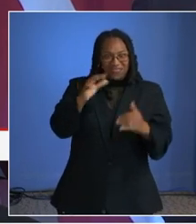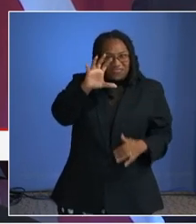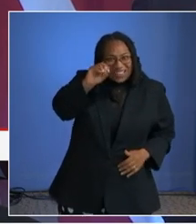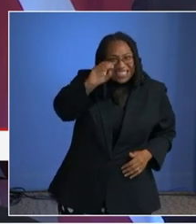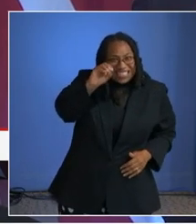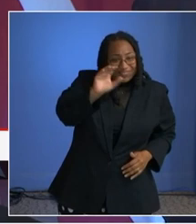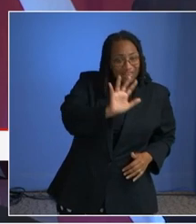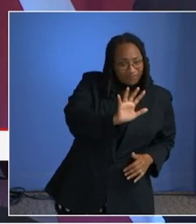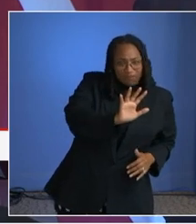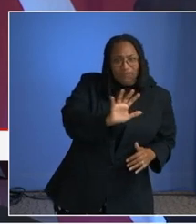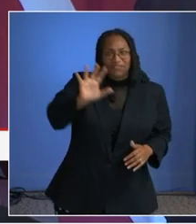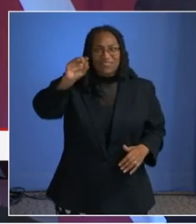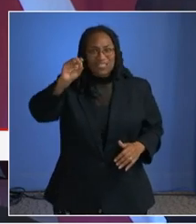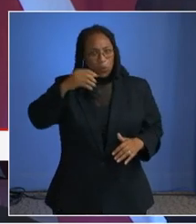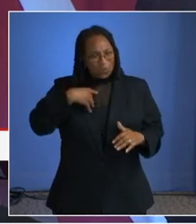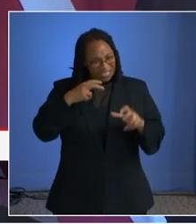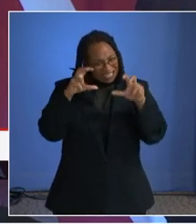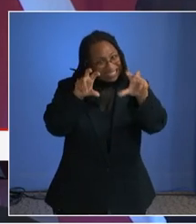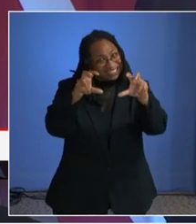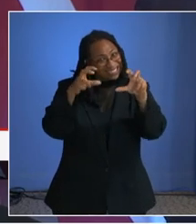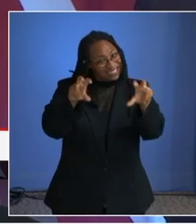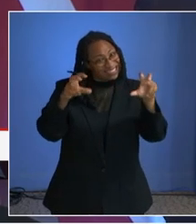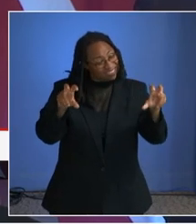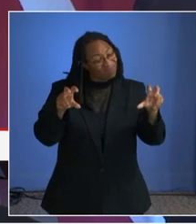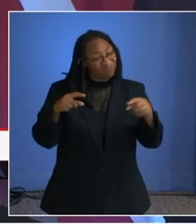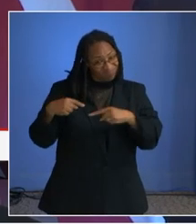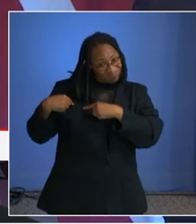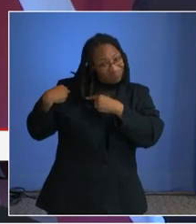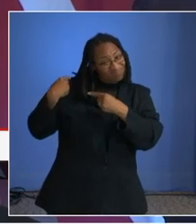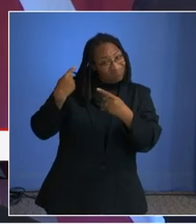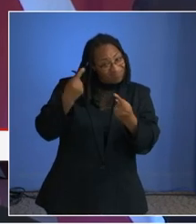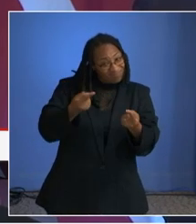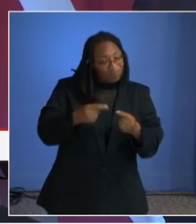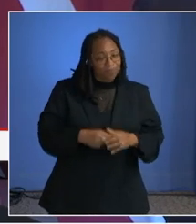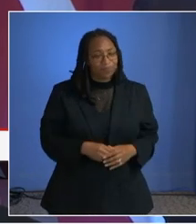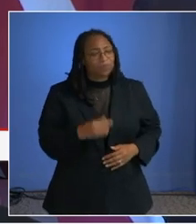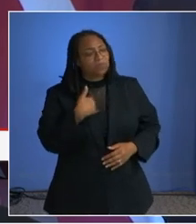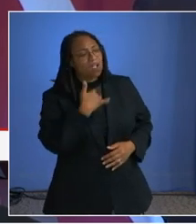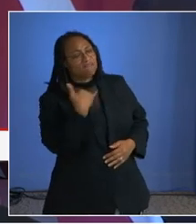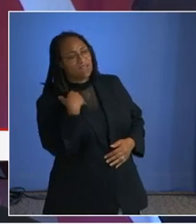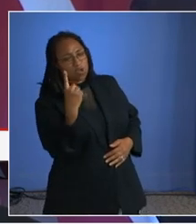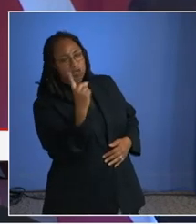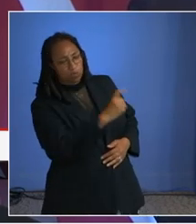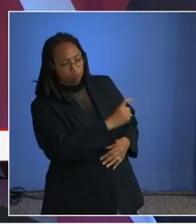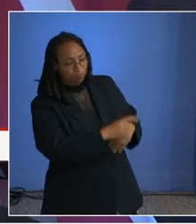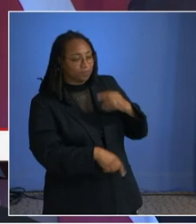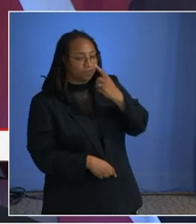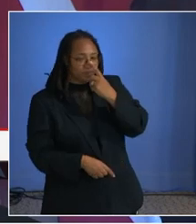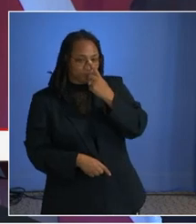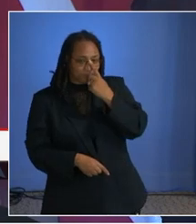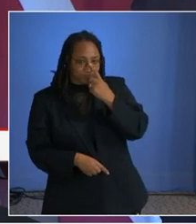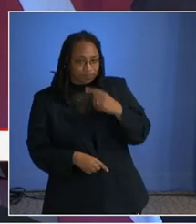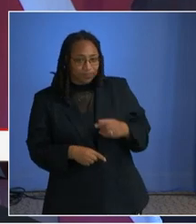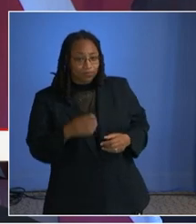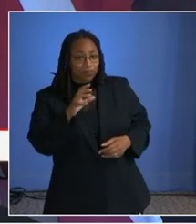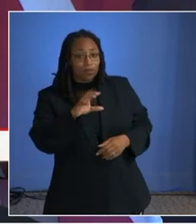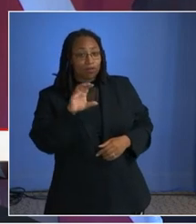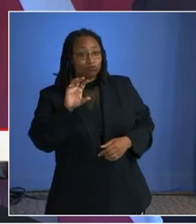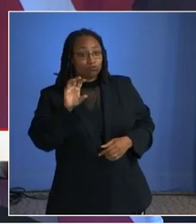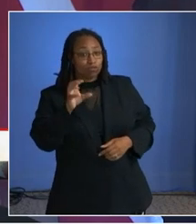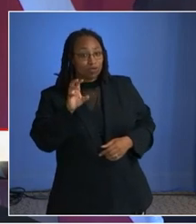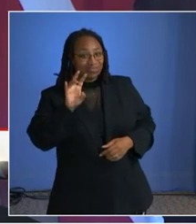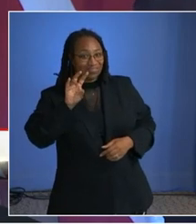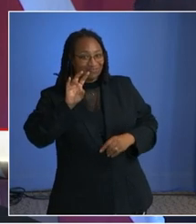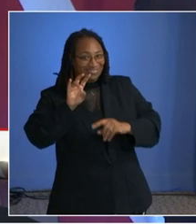Any other questions? Yes. Please introduce yourself. Caroline Patricus with Channel 7. What do you think the council's priority on crime should be